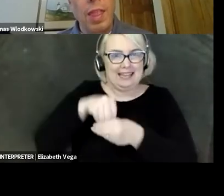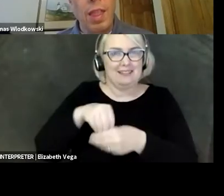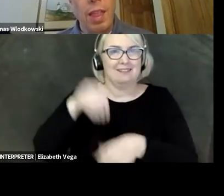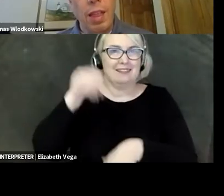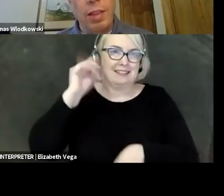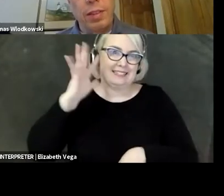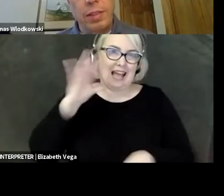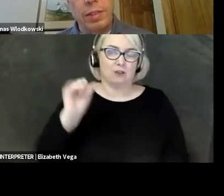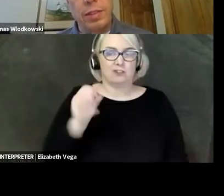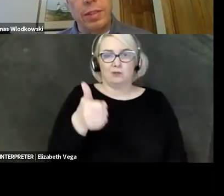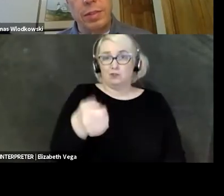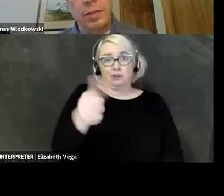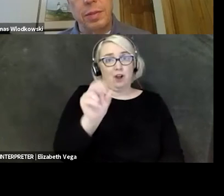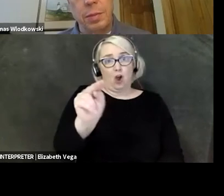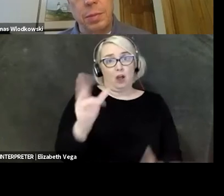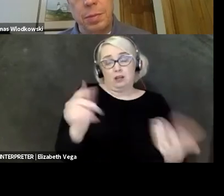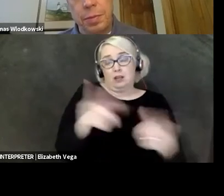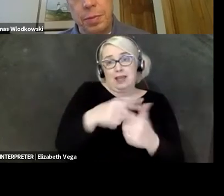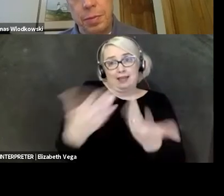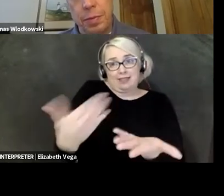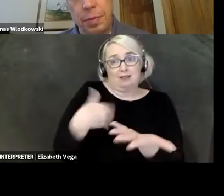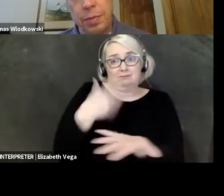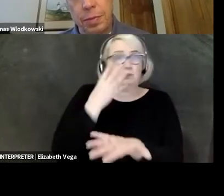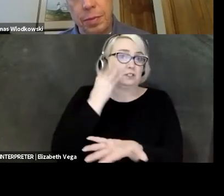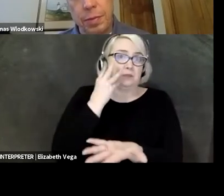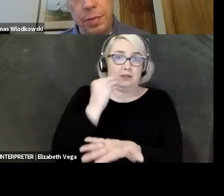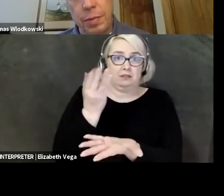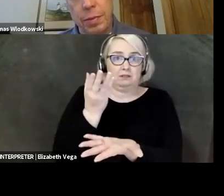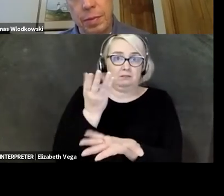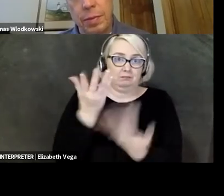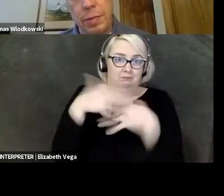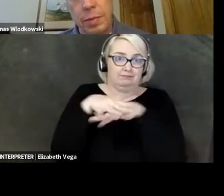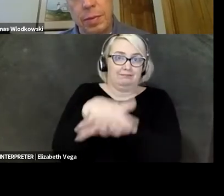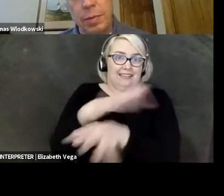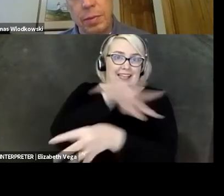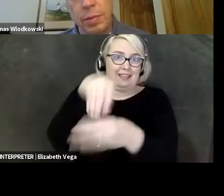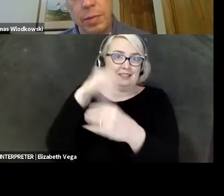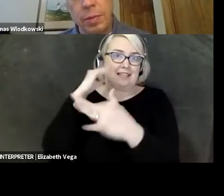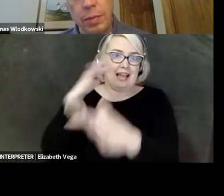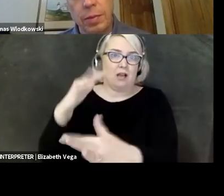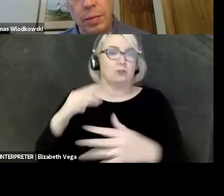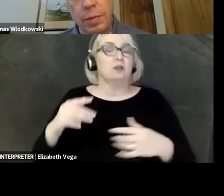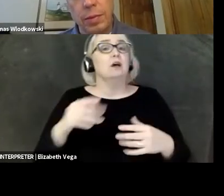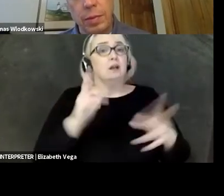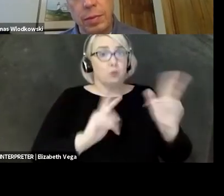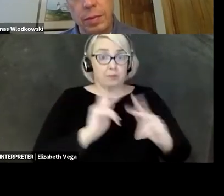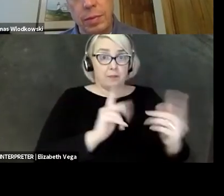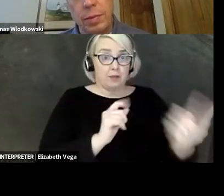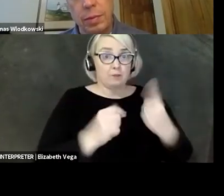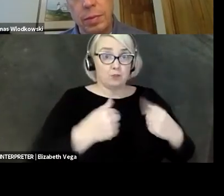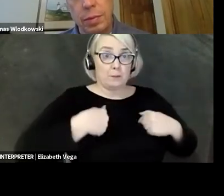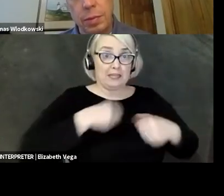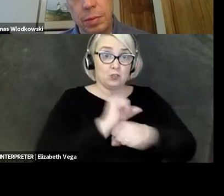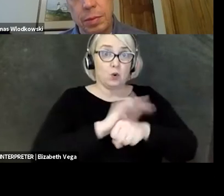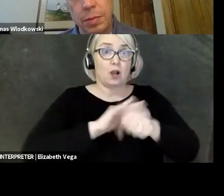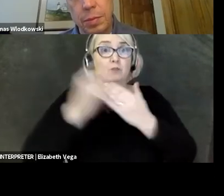just turn it on and you would just have an experience as if you were anywhere else. So from what we've been doing, and people have come to me to work on projects, that's part of what they've